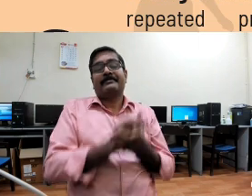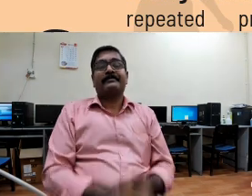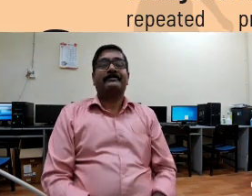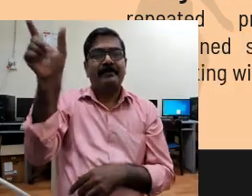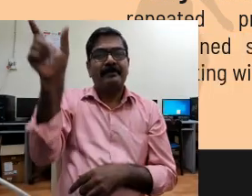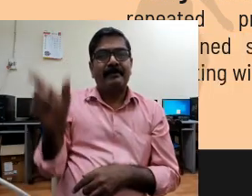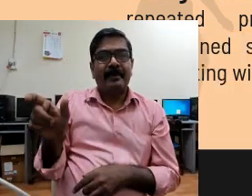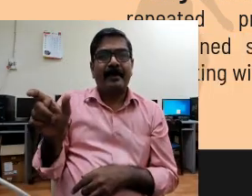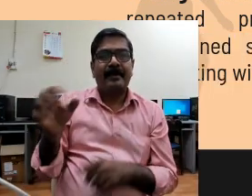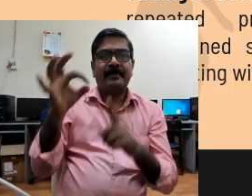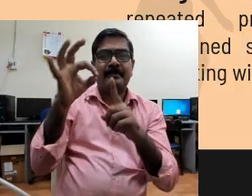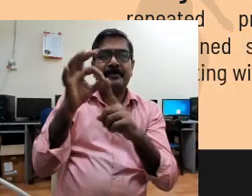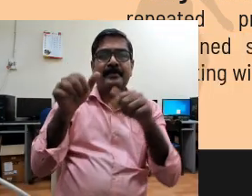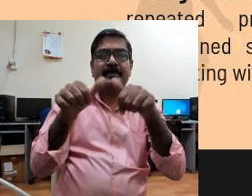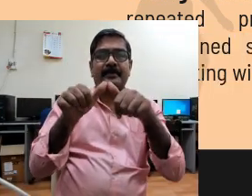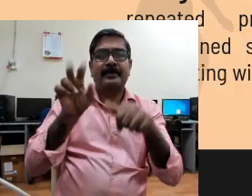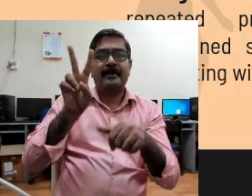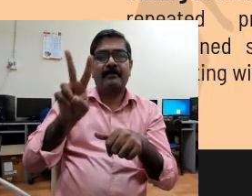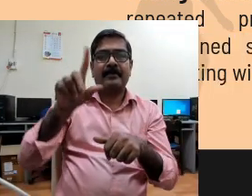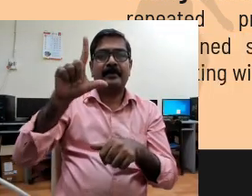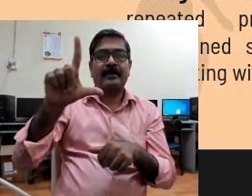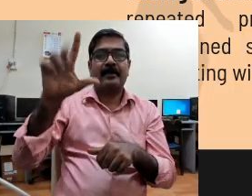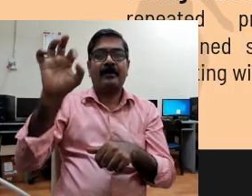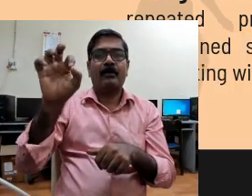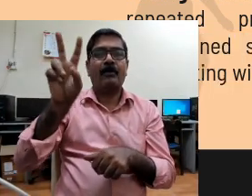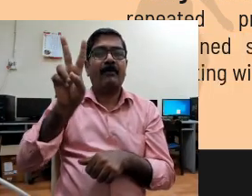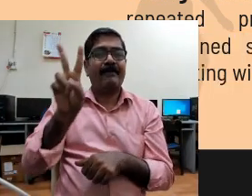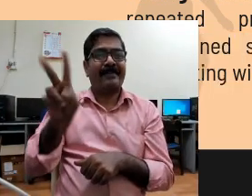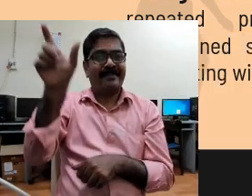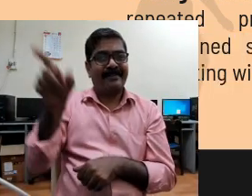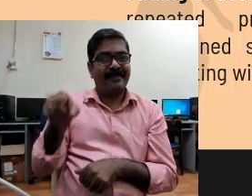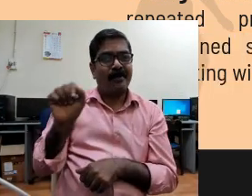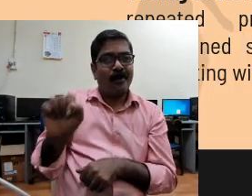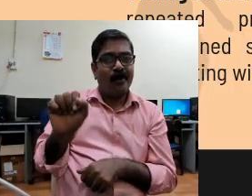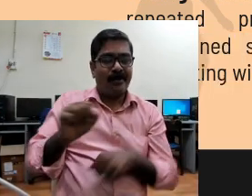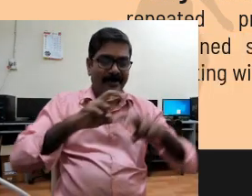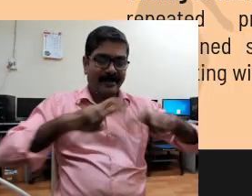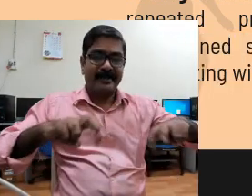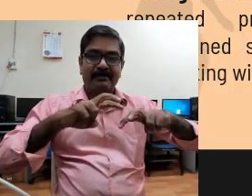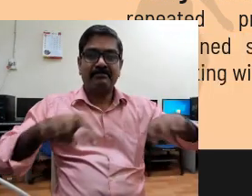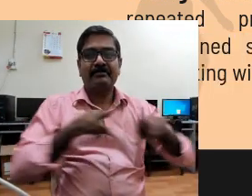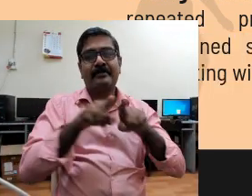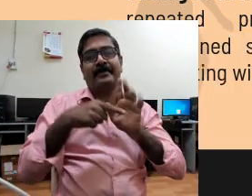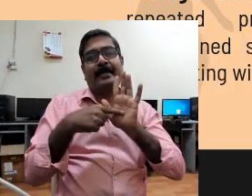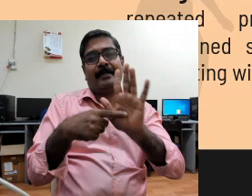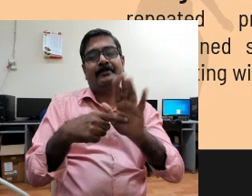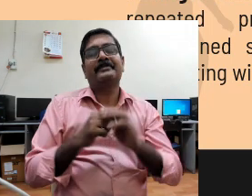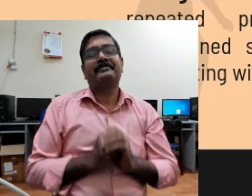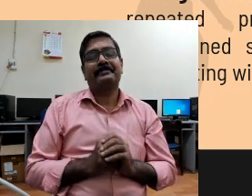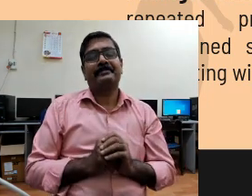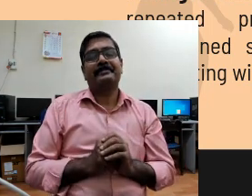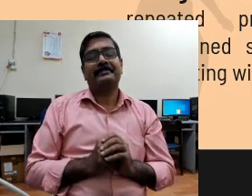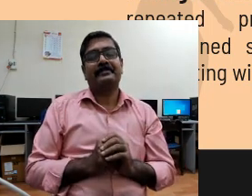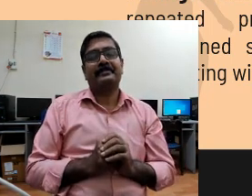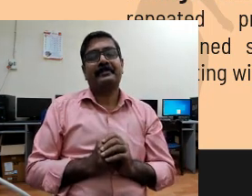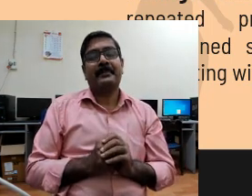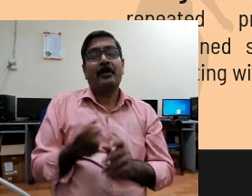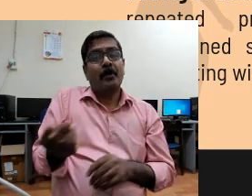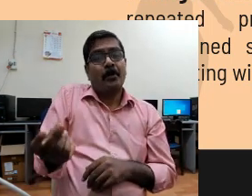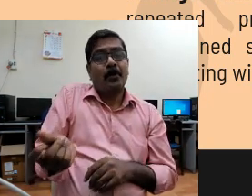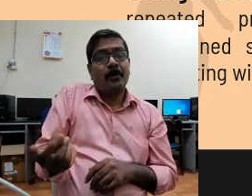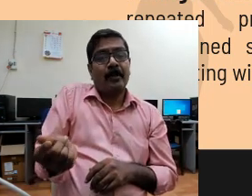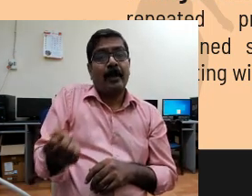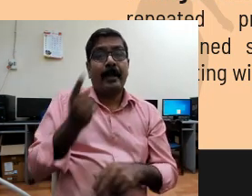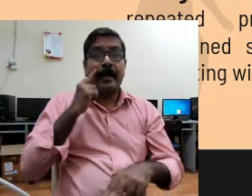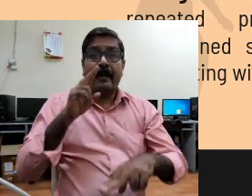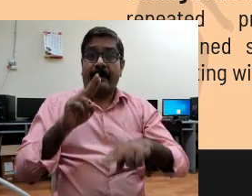stimulus without associating with unconditioned ones. Spontaneous recovery is if after extinction